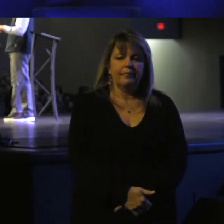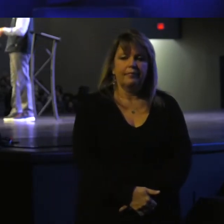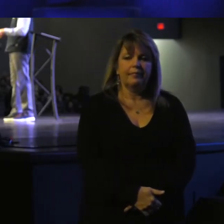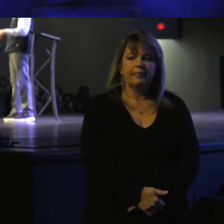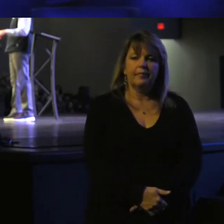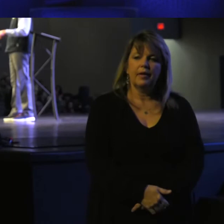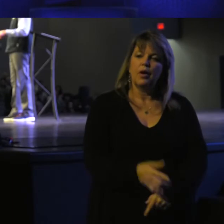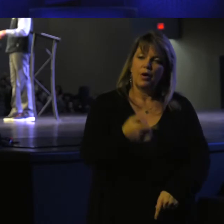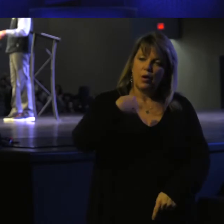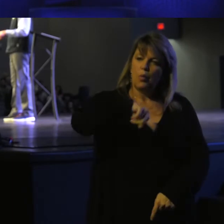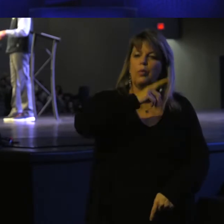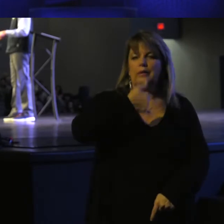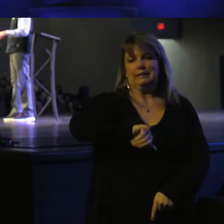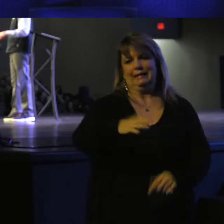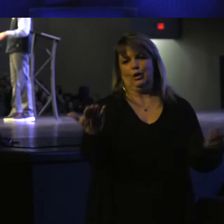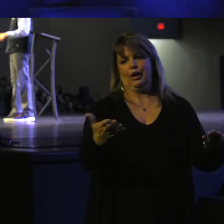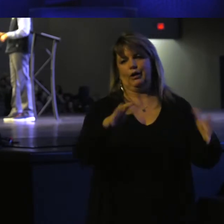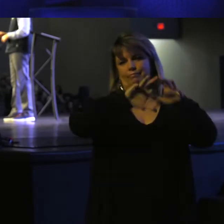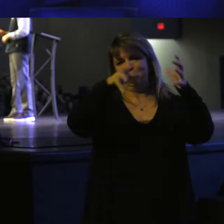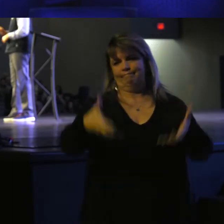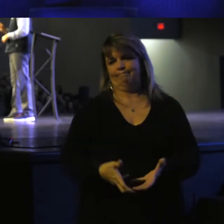And yet we're still here.